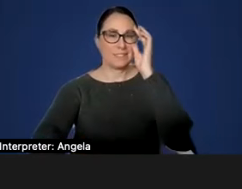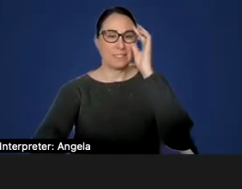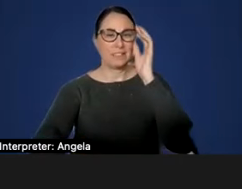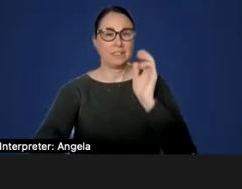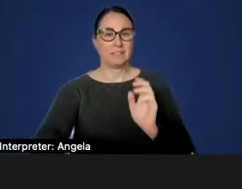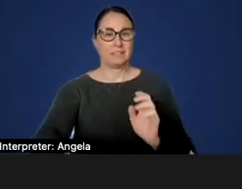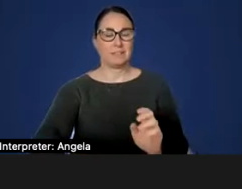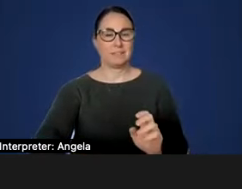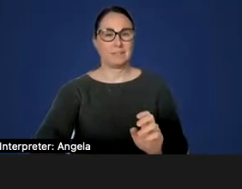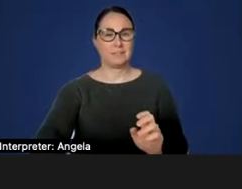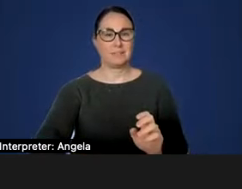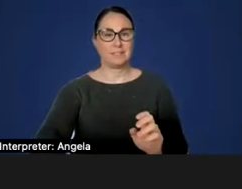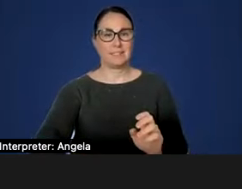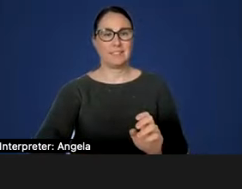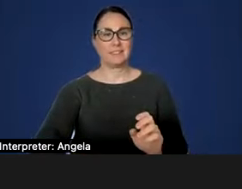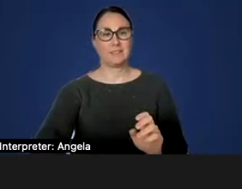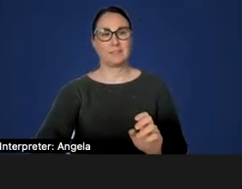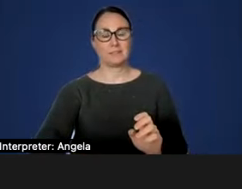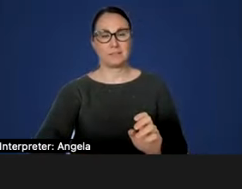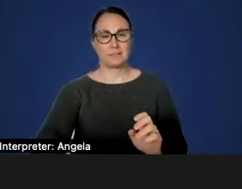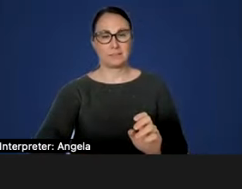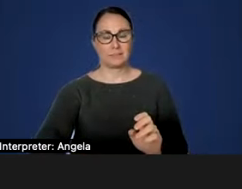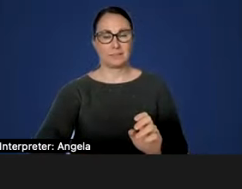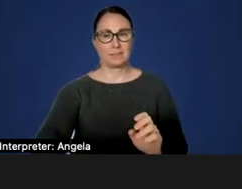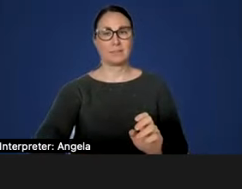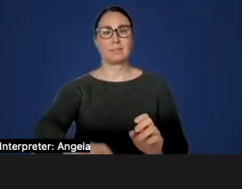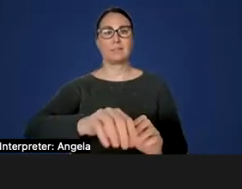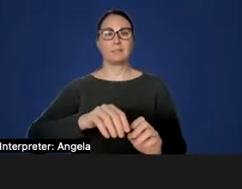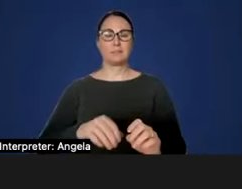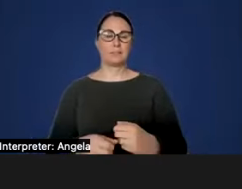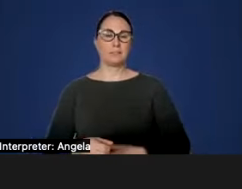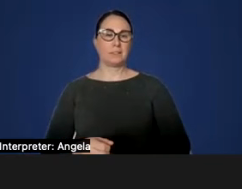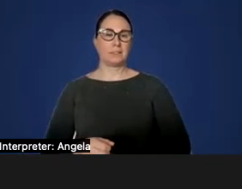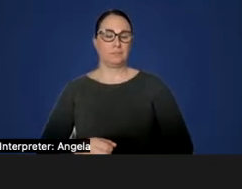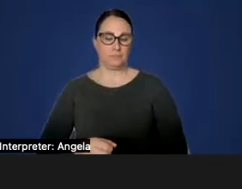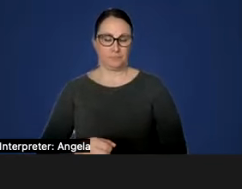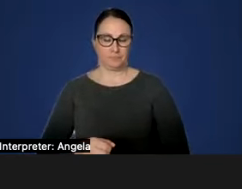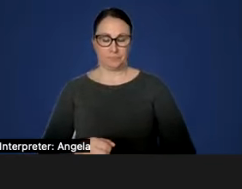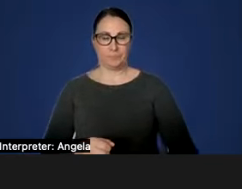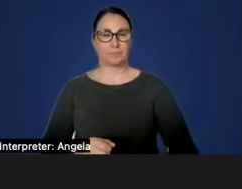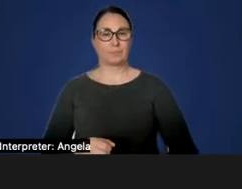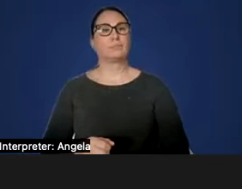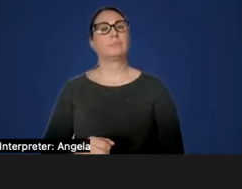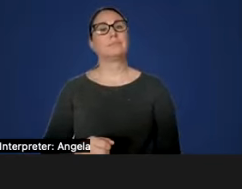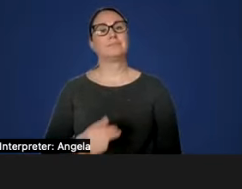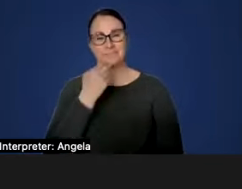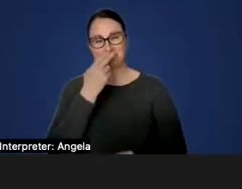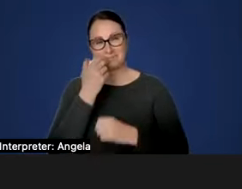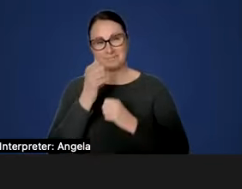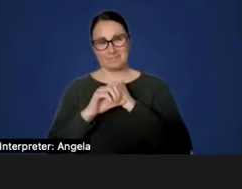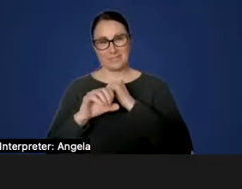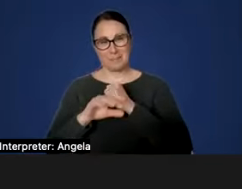your industry and customize. Color, fonts, icons, you name it. Nice. Get your logo at